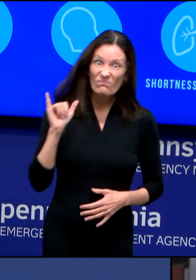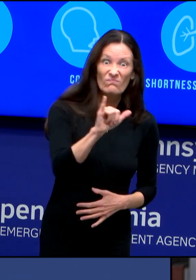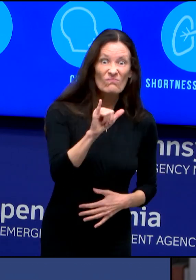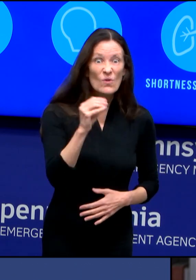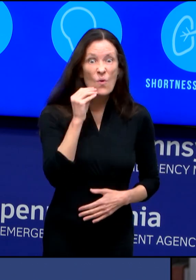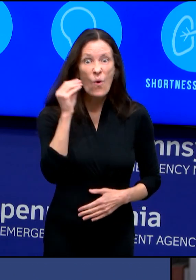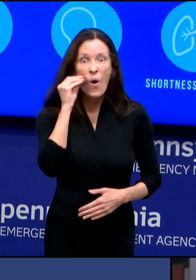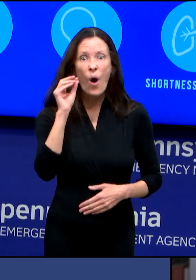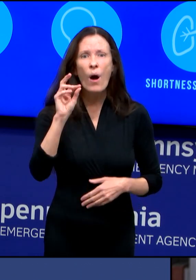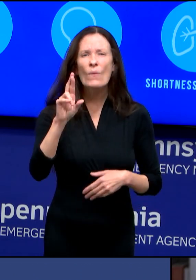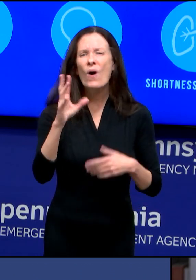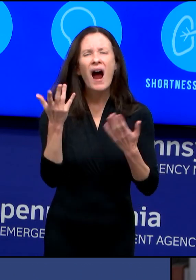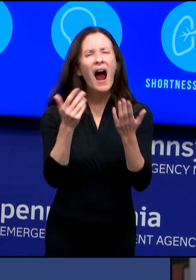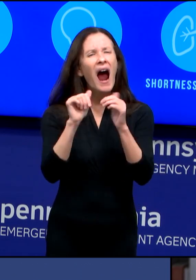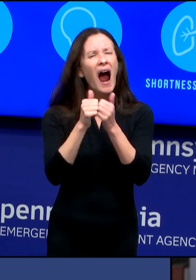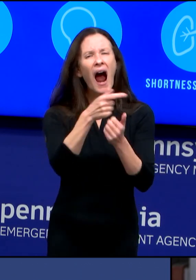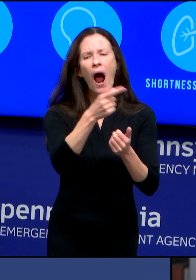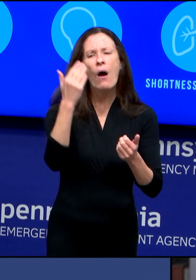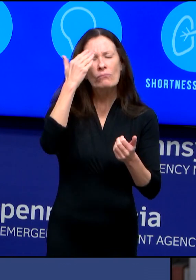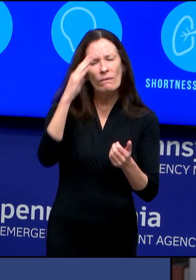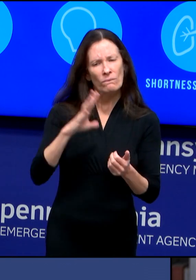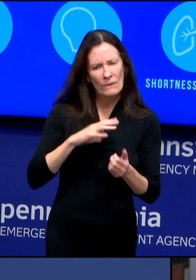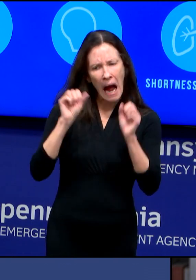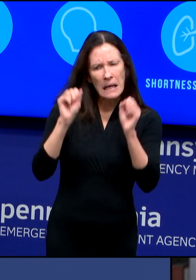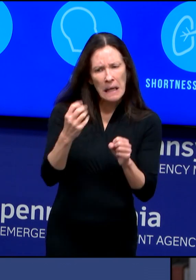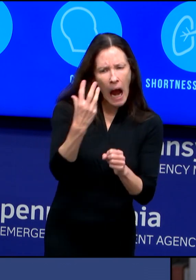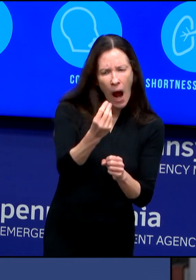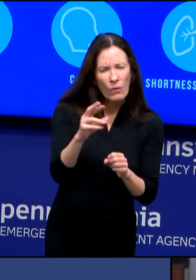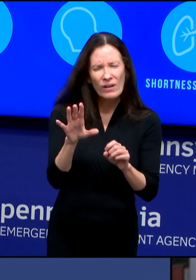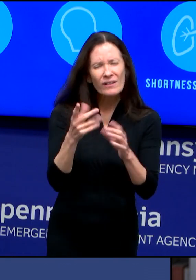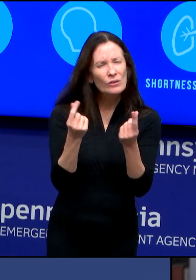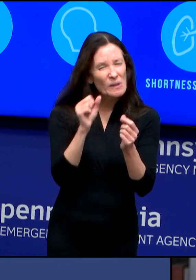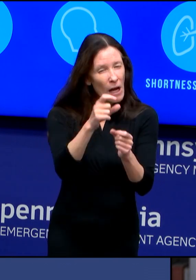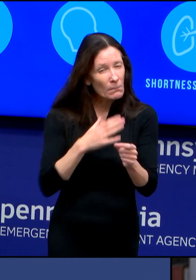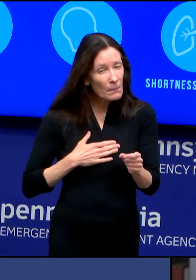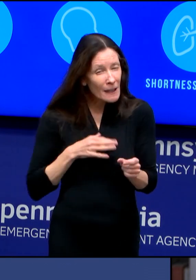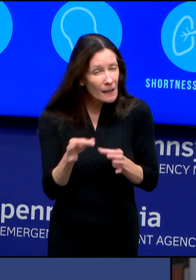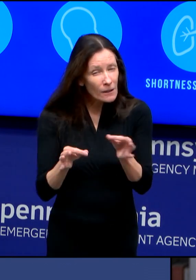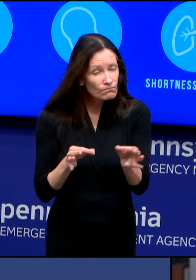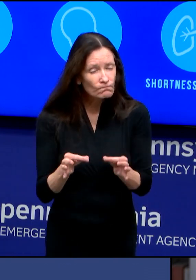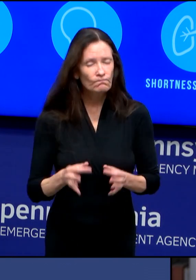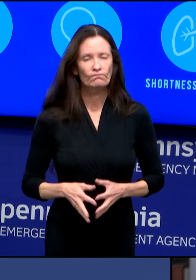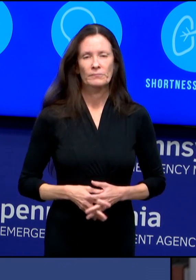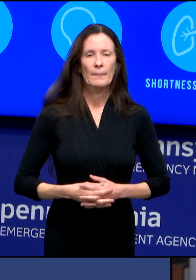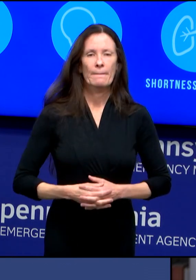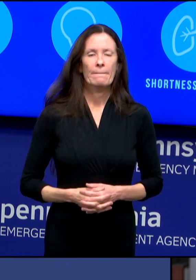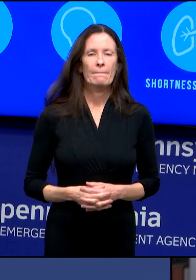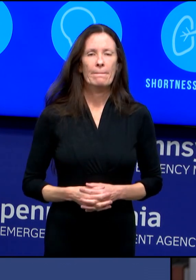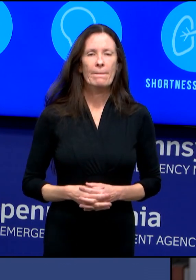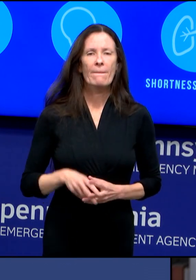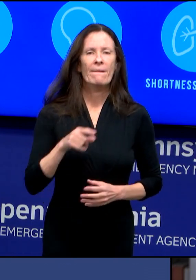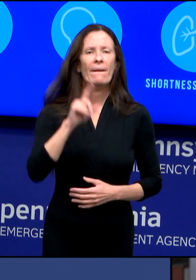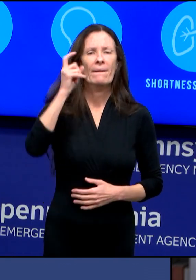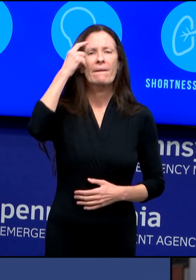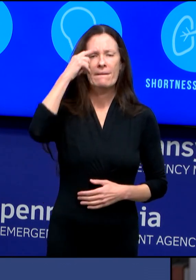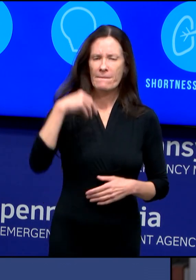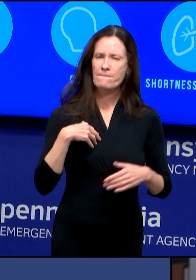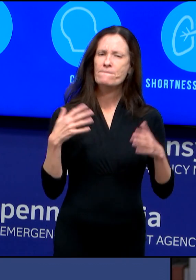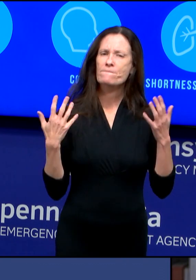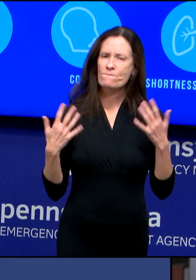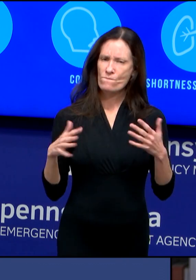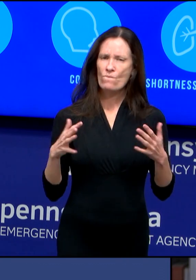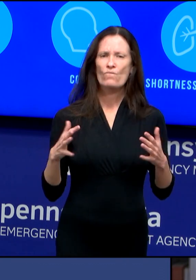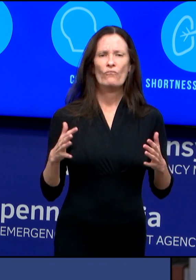Well, we've talked about taking to the rest of the state. The hope is that we actually do a good job here and